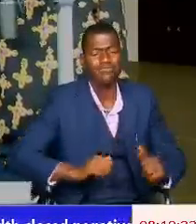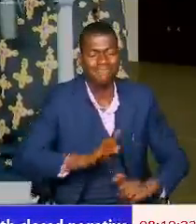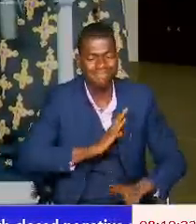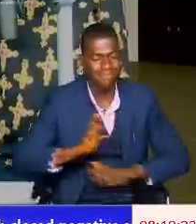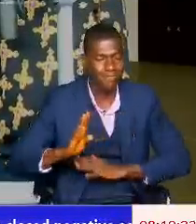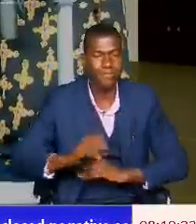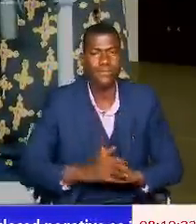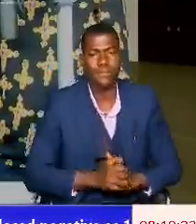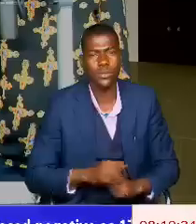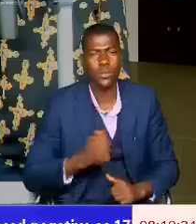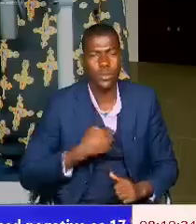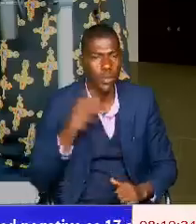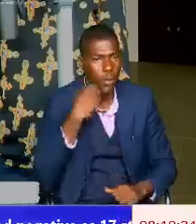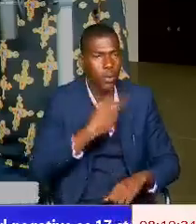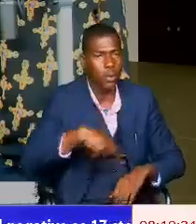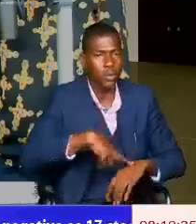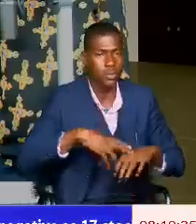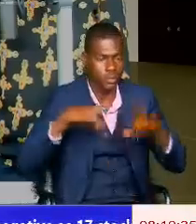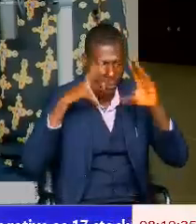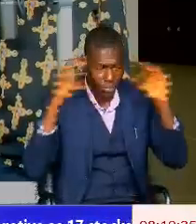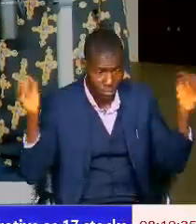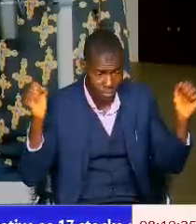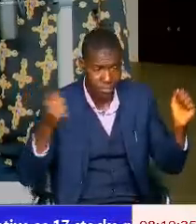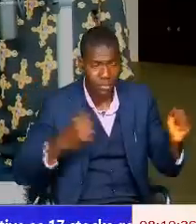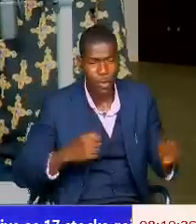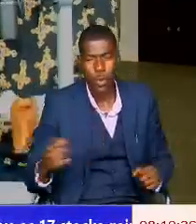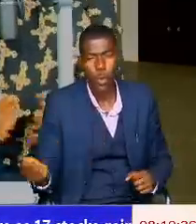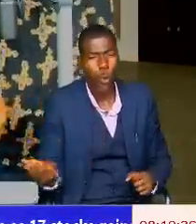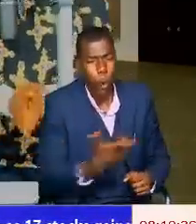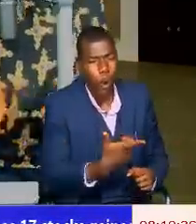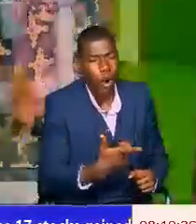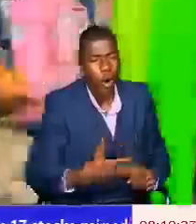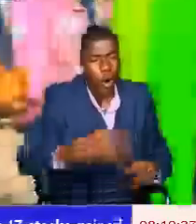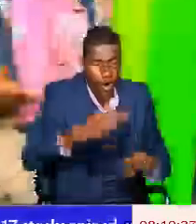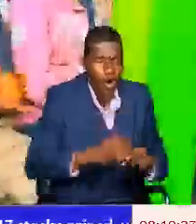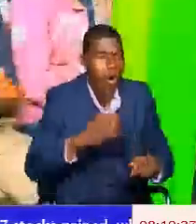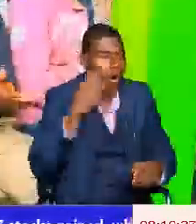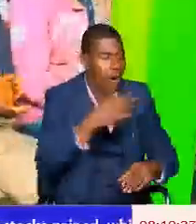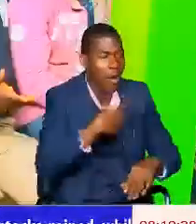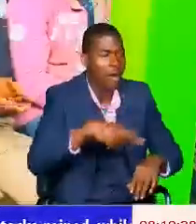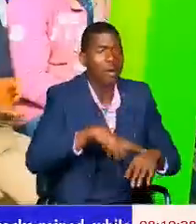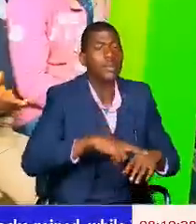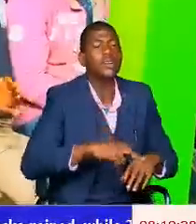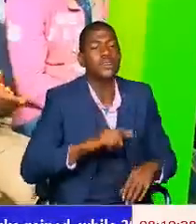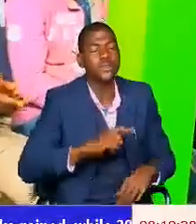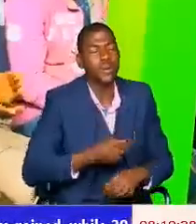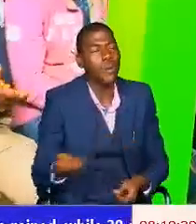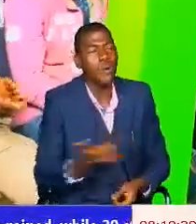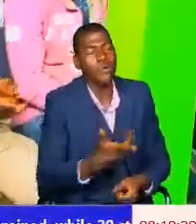be extraordinary citizens of the global village. Appreciate yourselves.